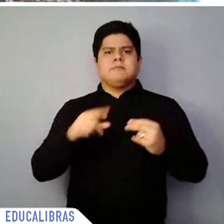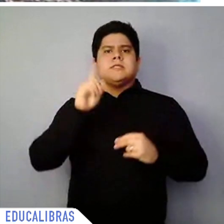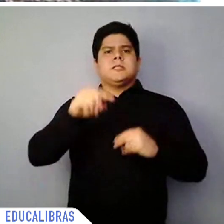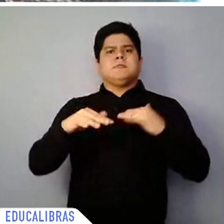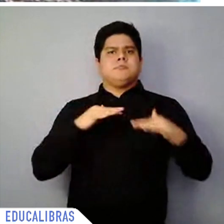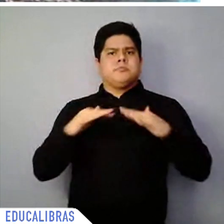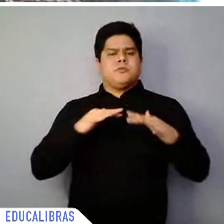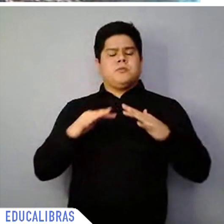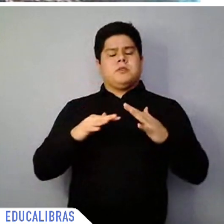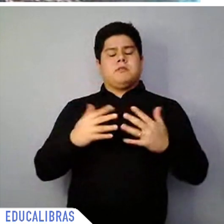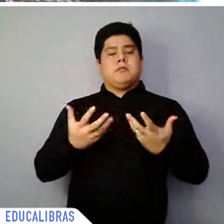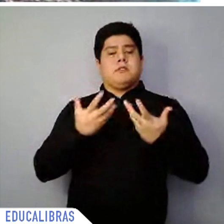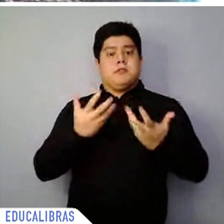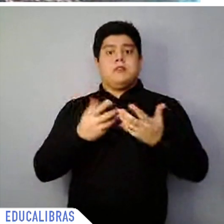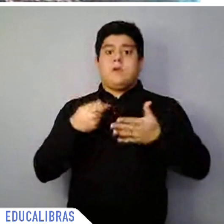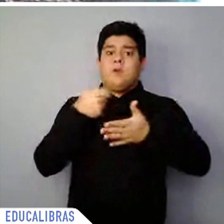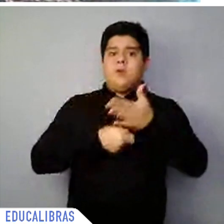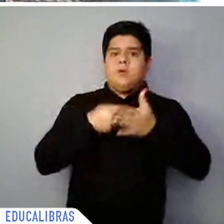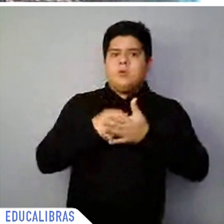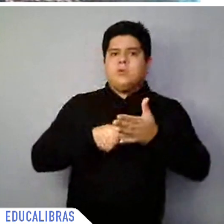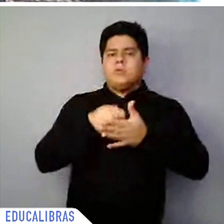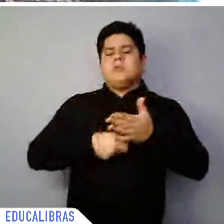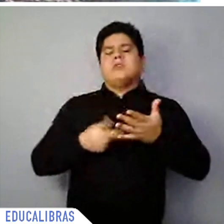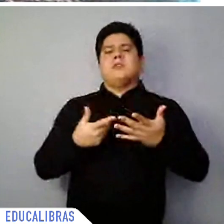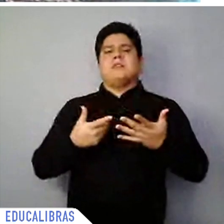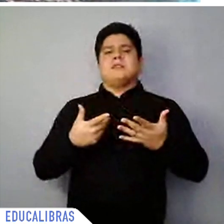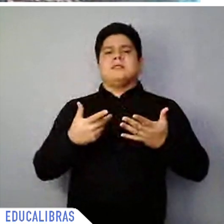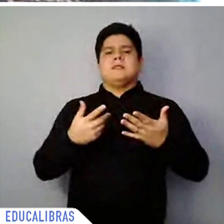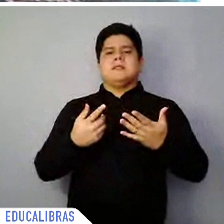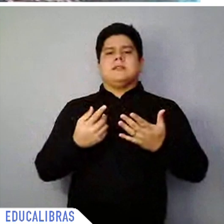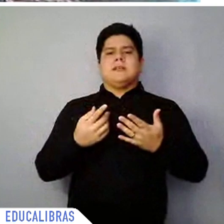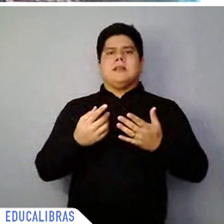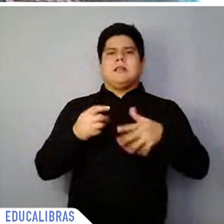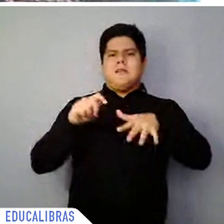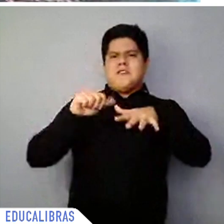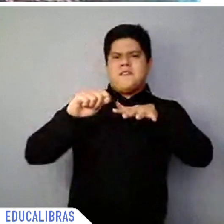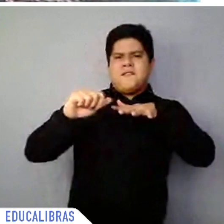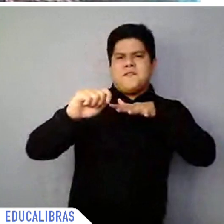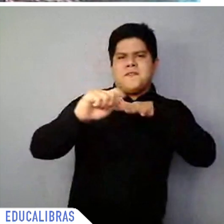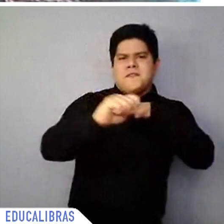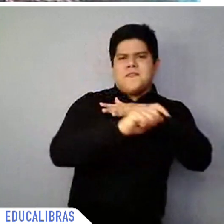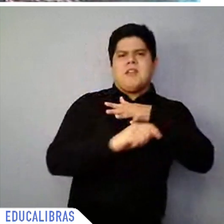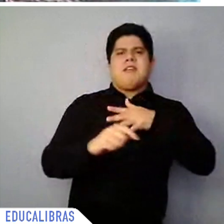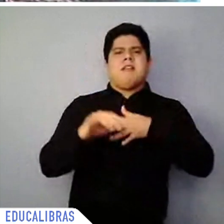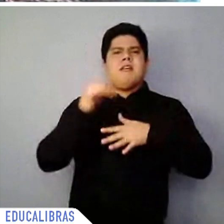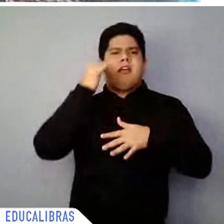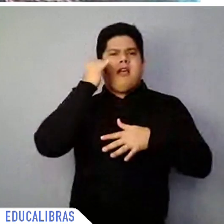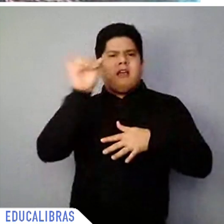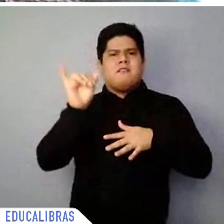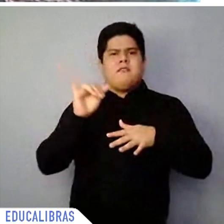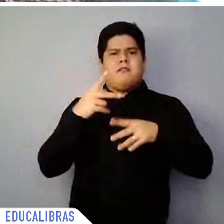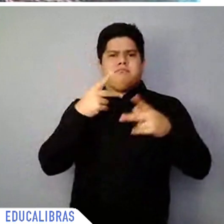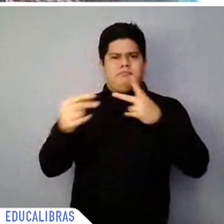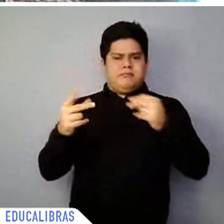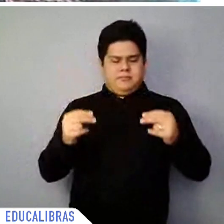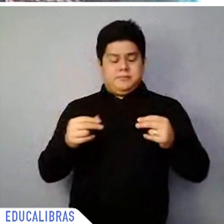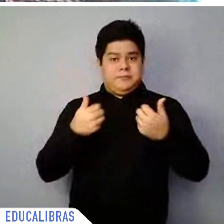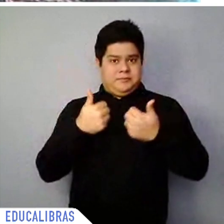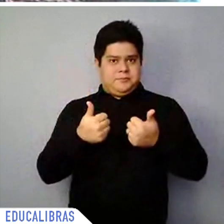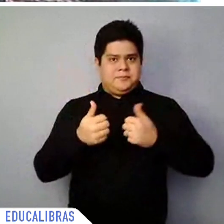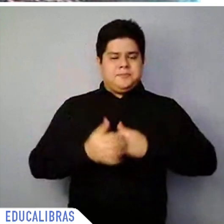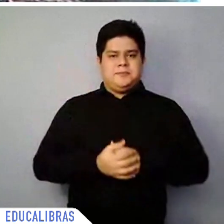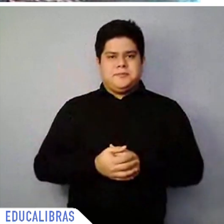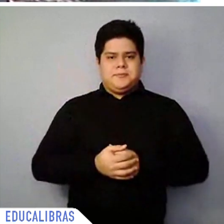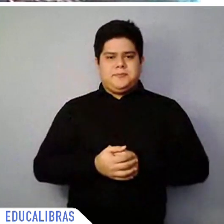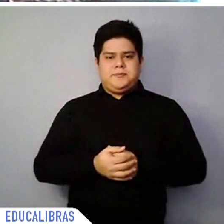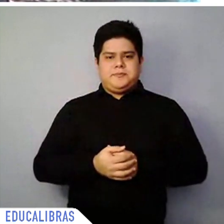And I founded the movement called Todos pelas Vacinas, meaning all for vaccines. Today,